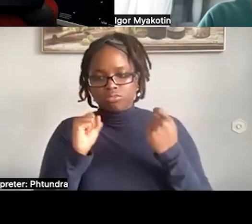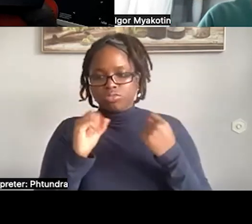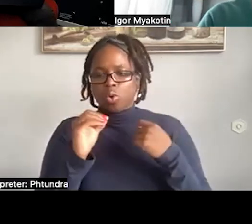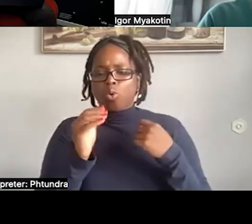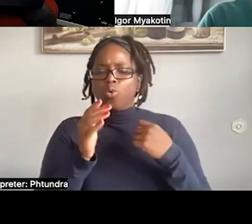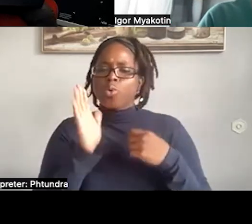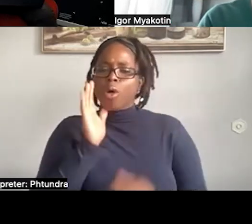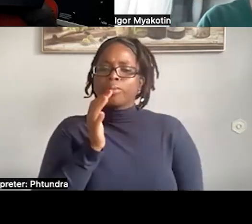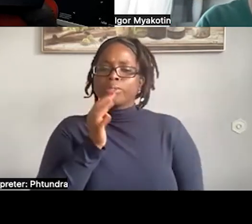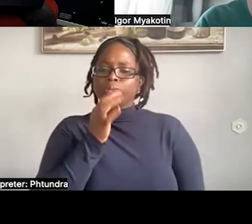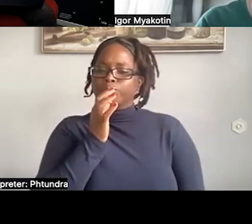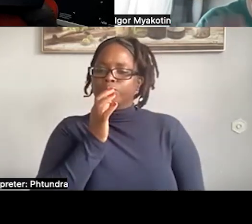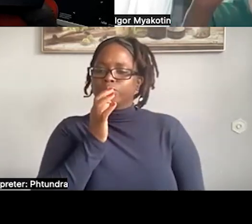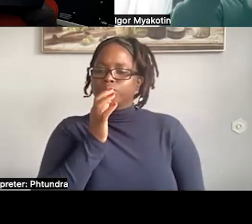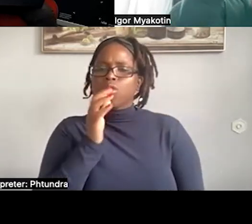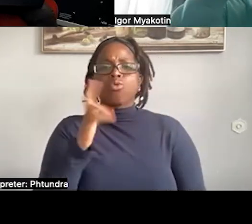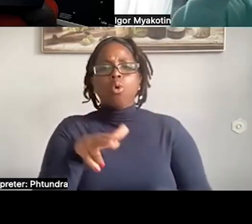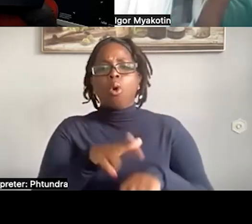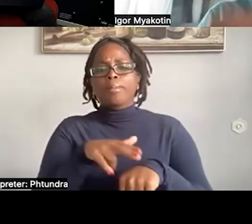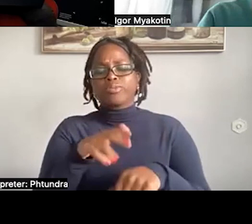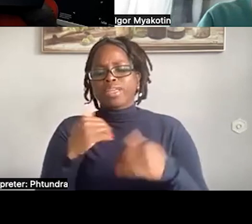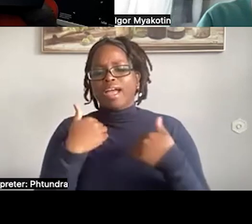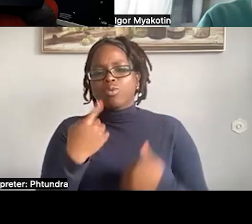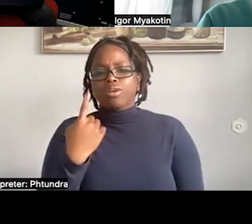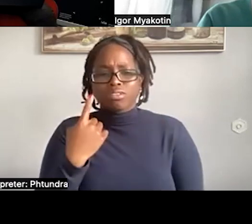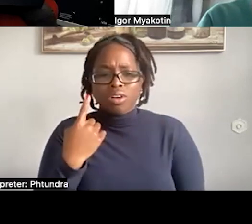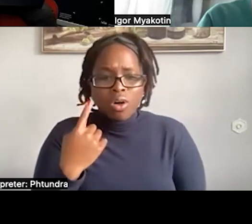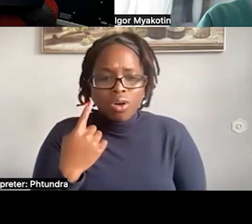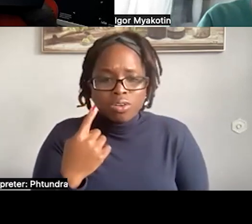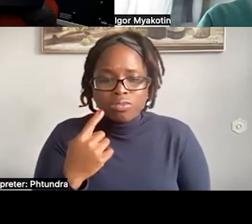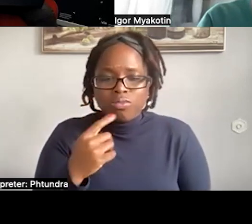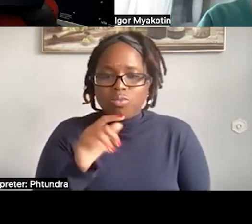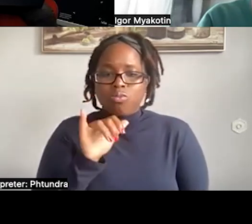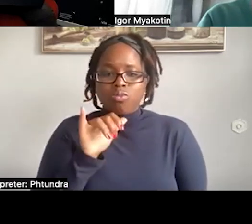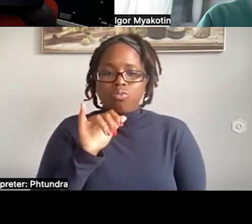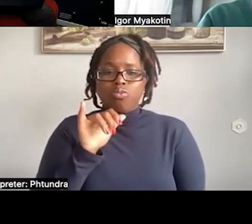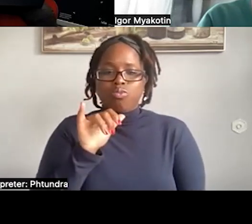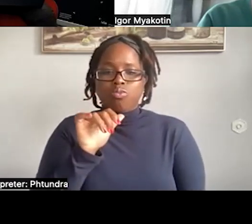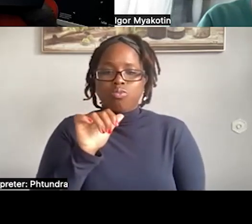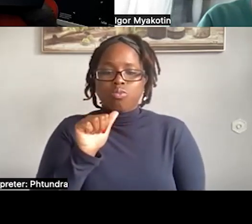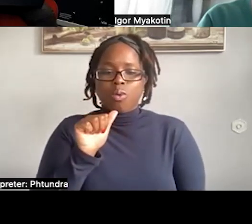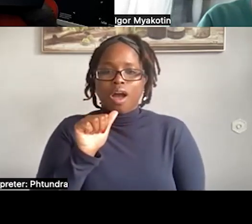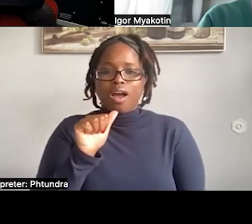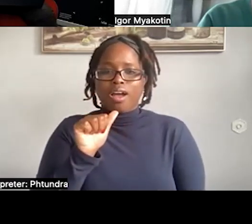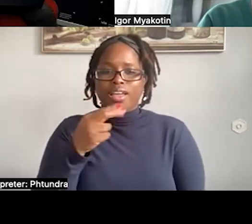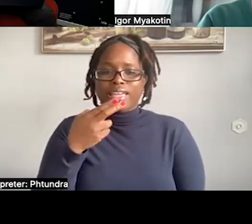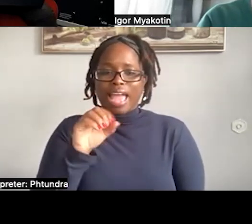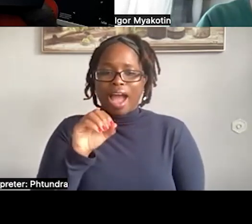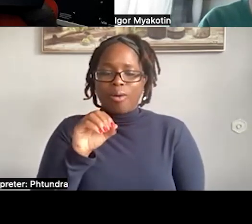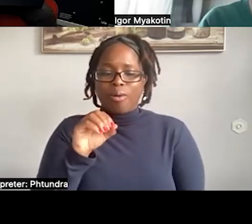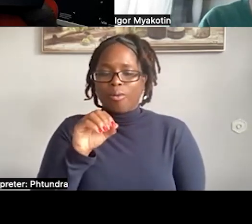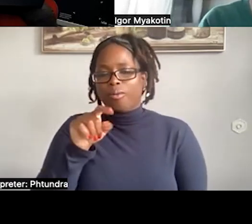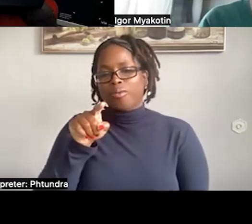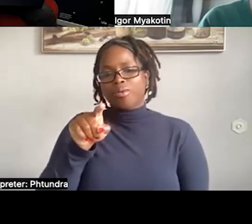in normally in a platform called Guayaba. It's a new platform about Latin American cinema, and